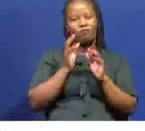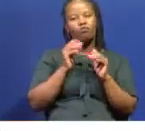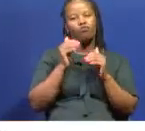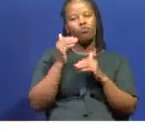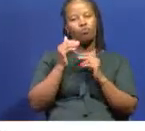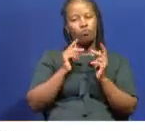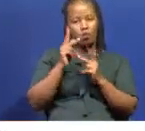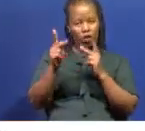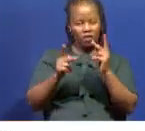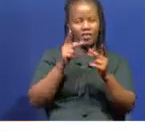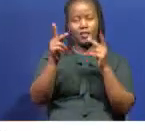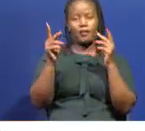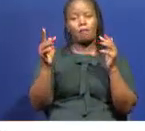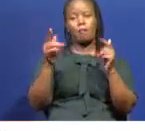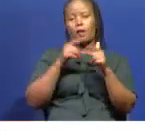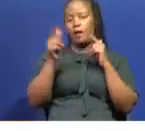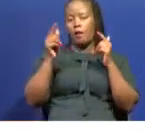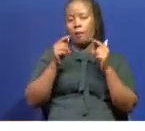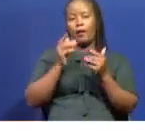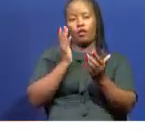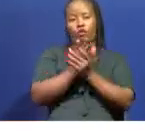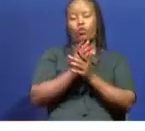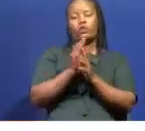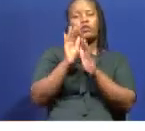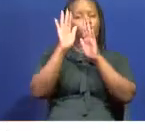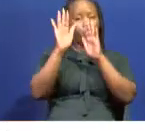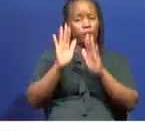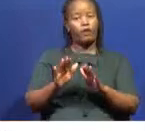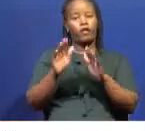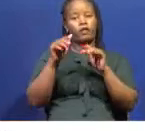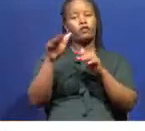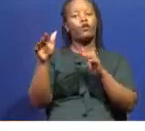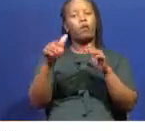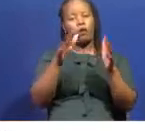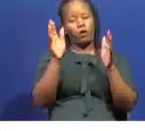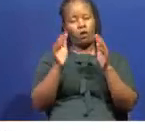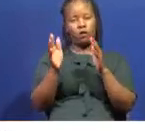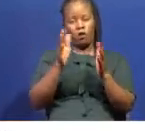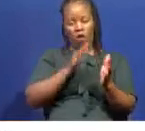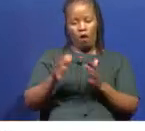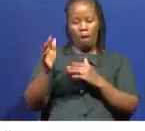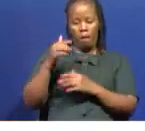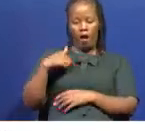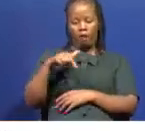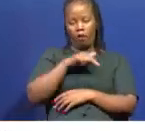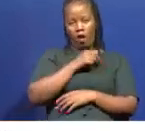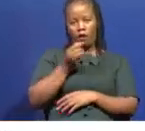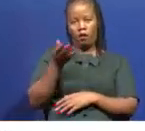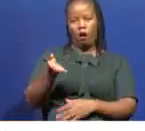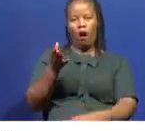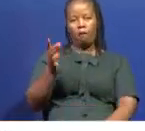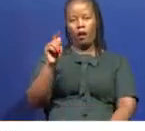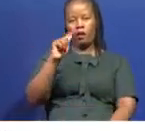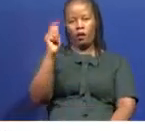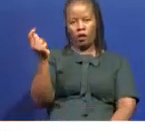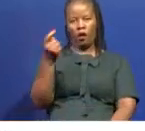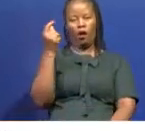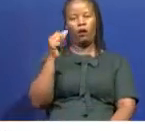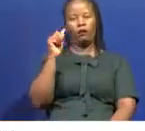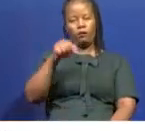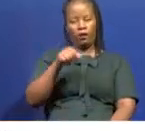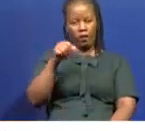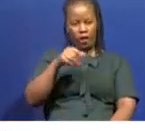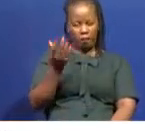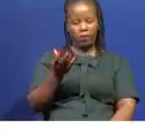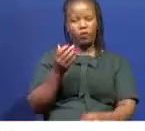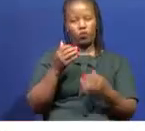level. But these are amazing pathways, right, which have been set for us right here at home to be able to go through